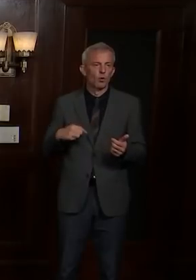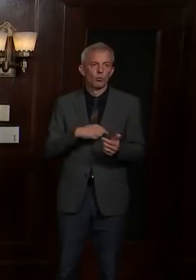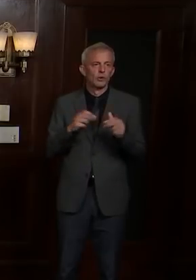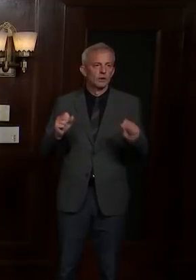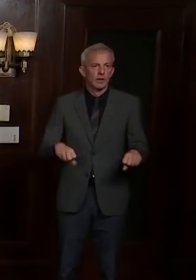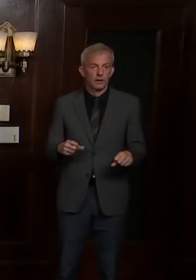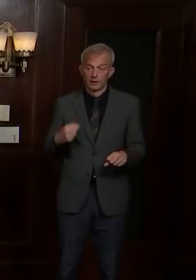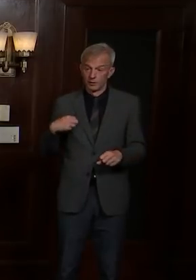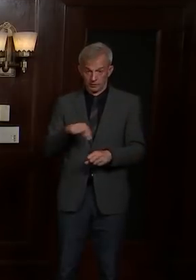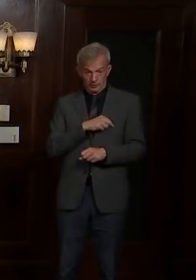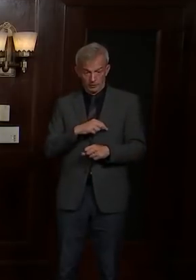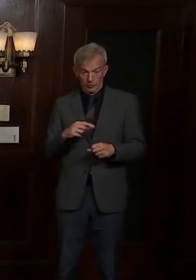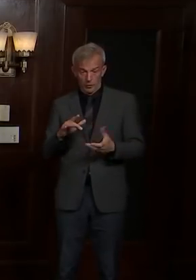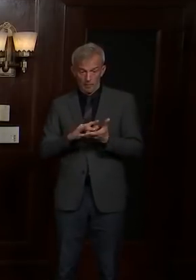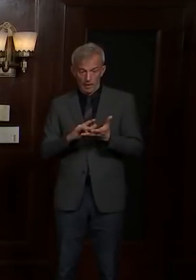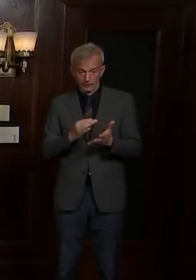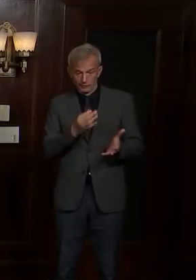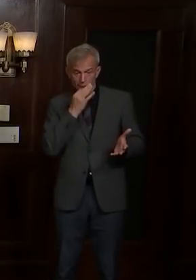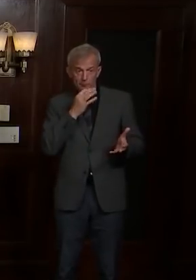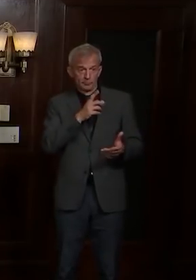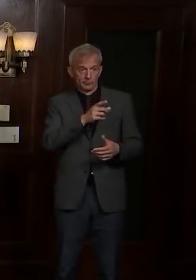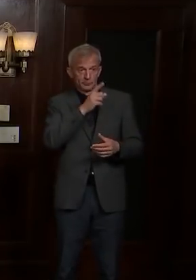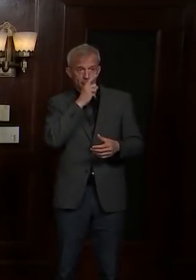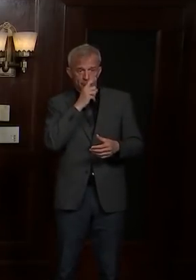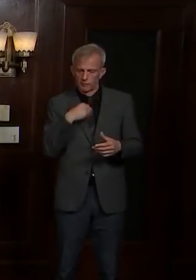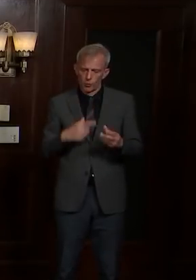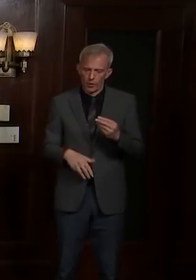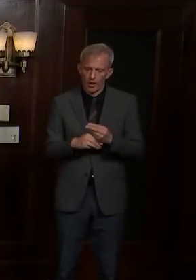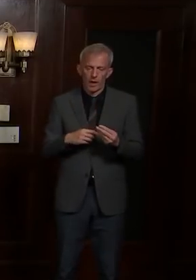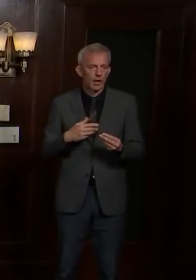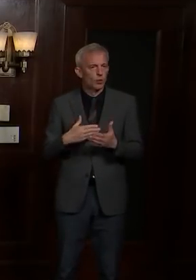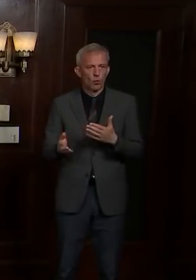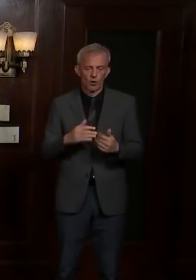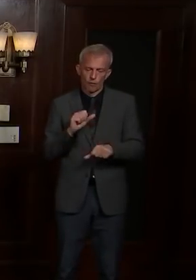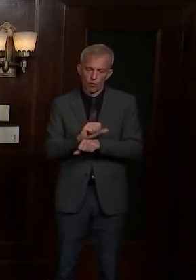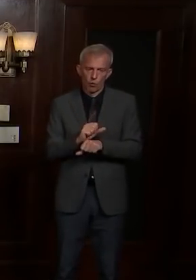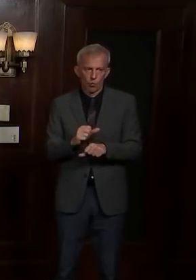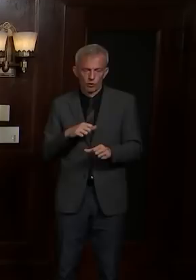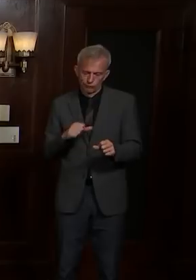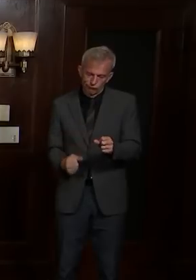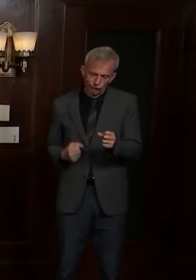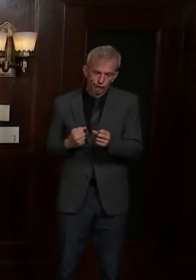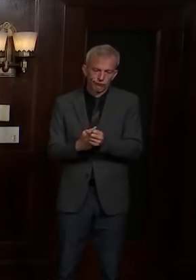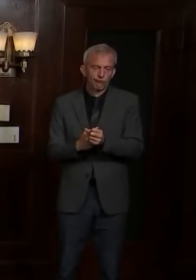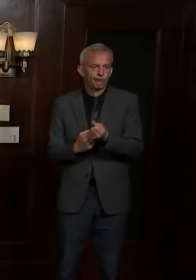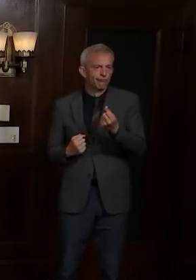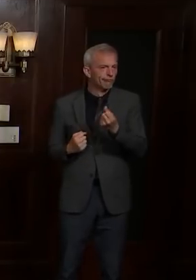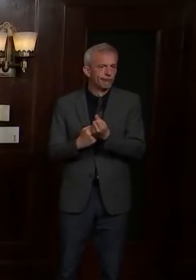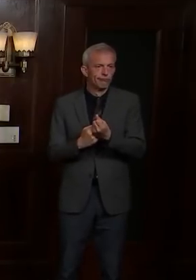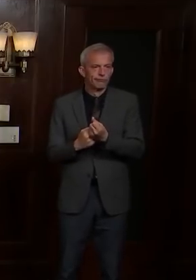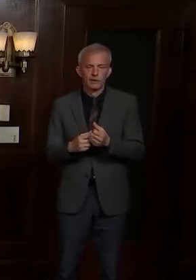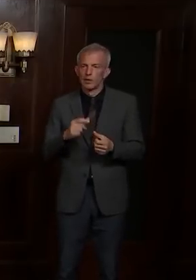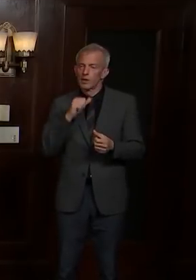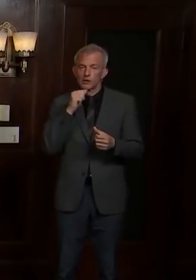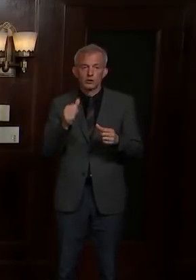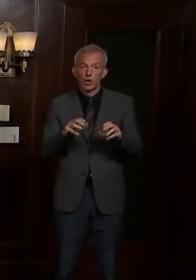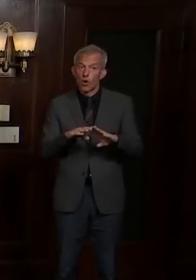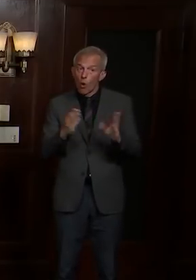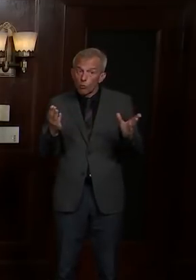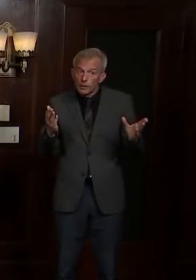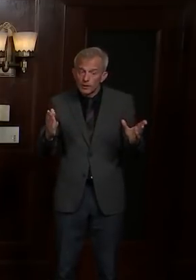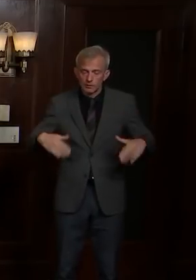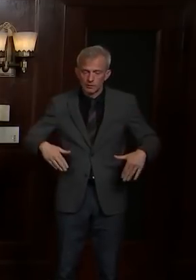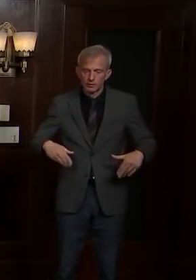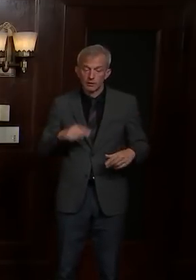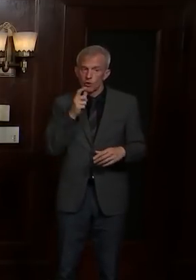medical experts, but we will add whatever muscle to this that is needed. But it is not open, it's not needed yet, but